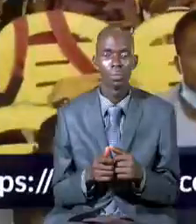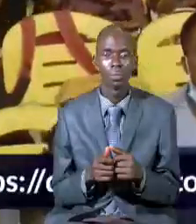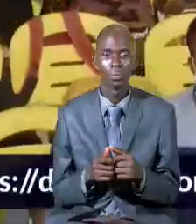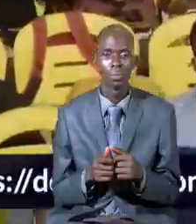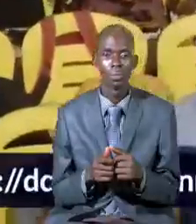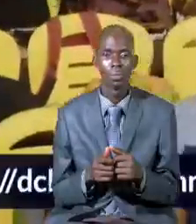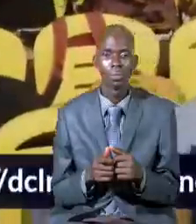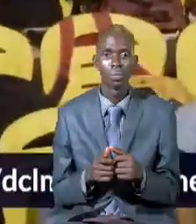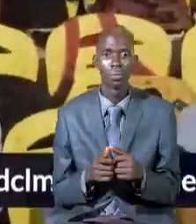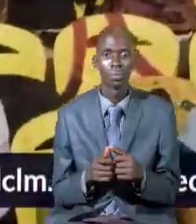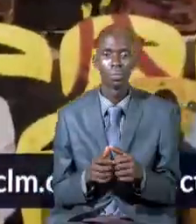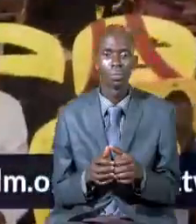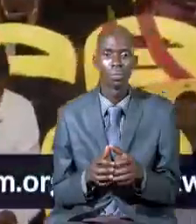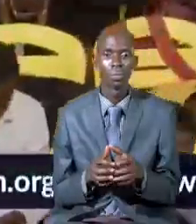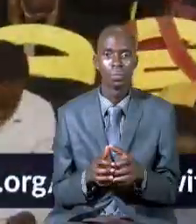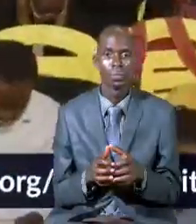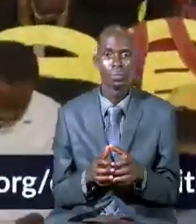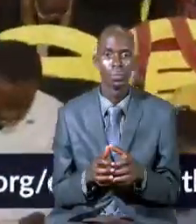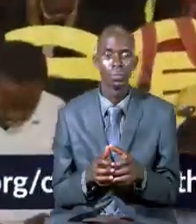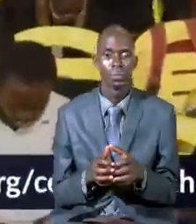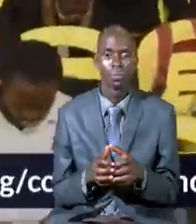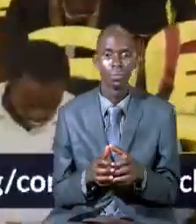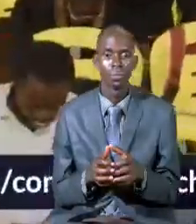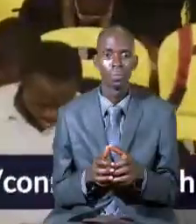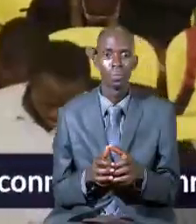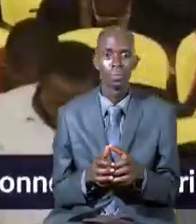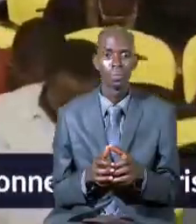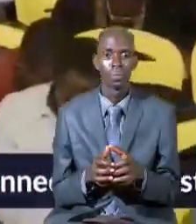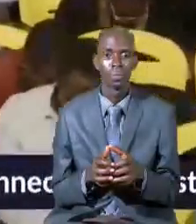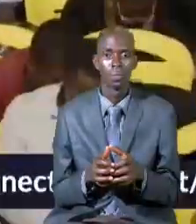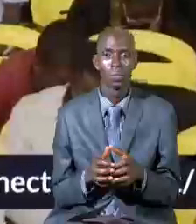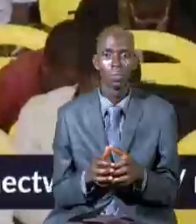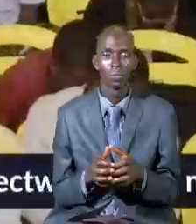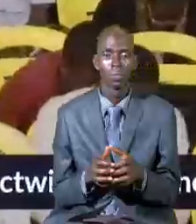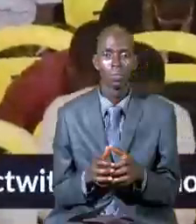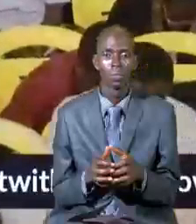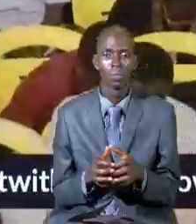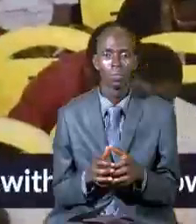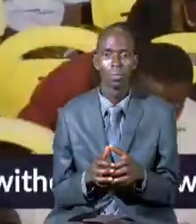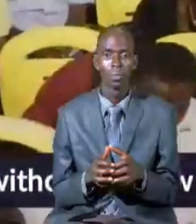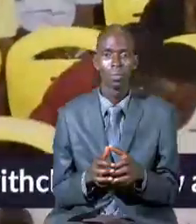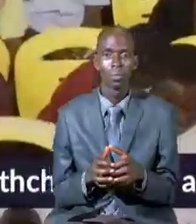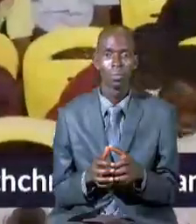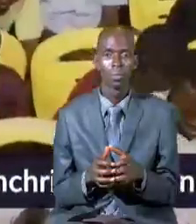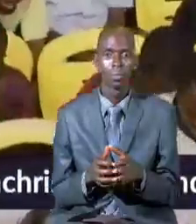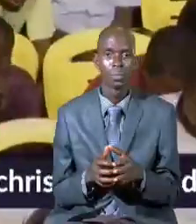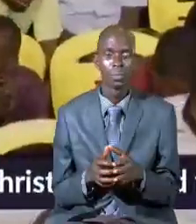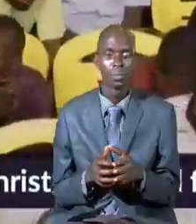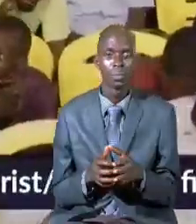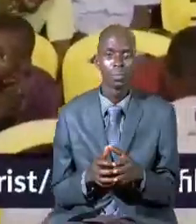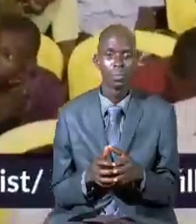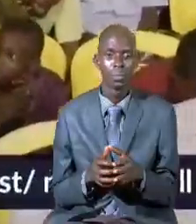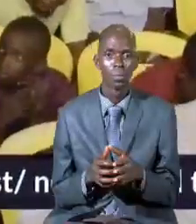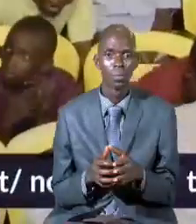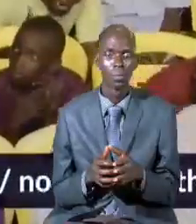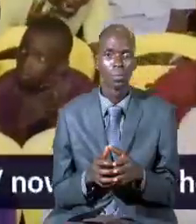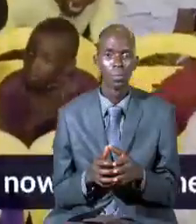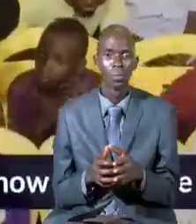and let's get connected with M of the impact. M of the